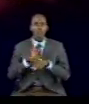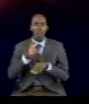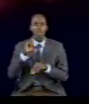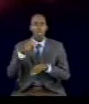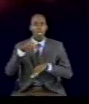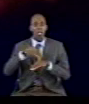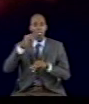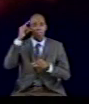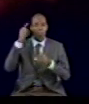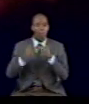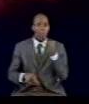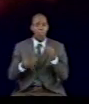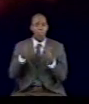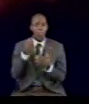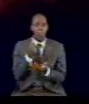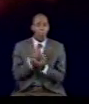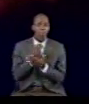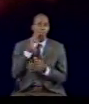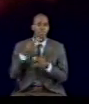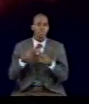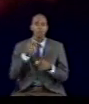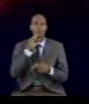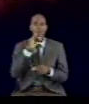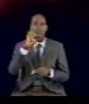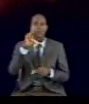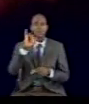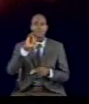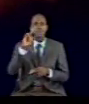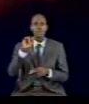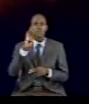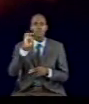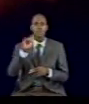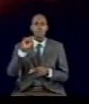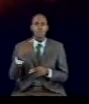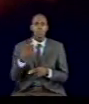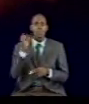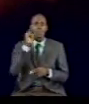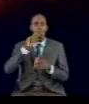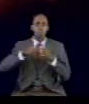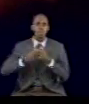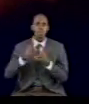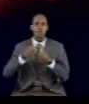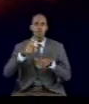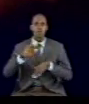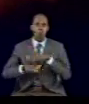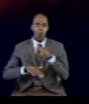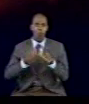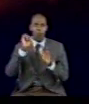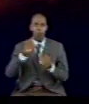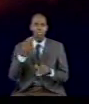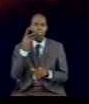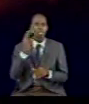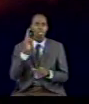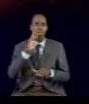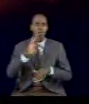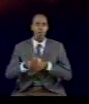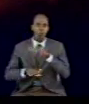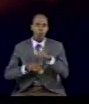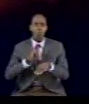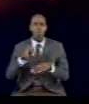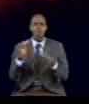her name, Elizabeth Peter, you can see her. She began to walk. You can see her walking. Hold